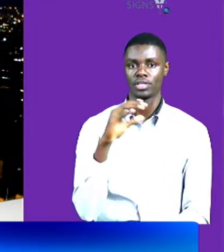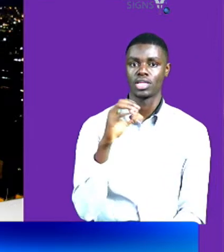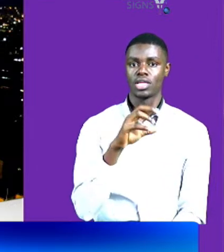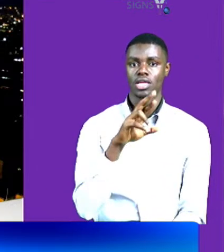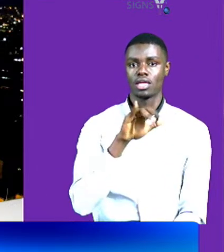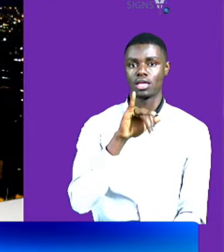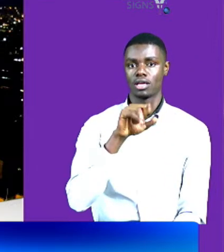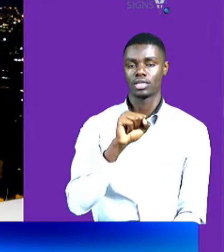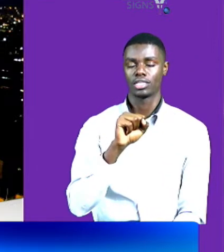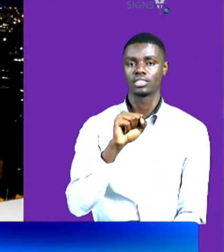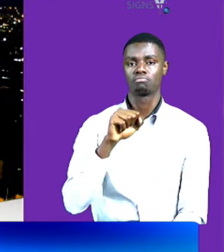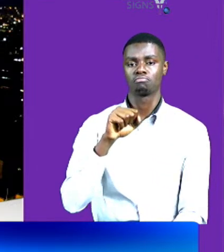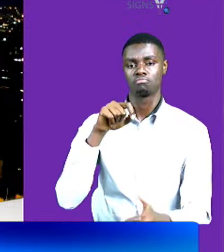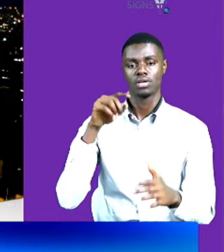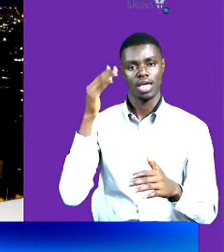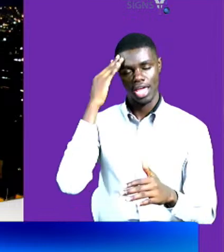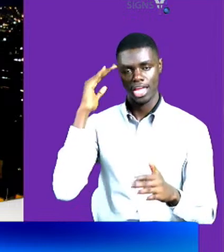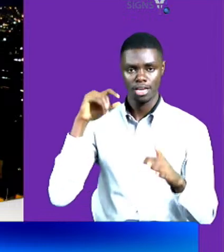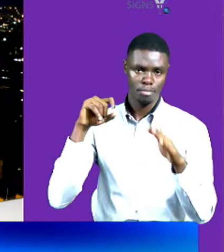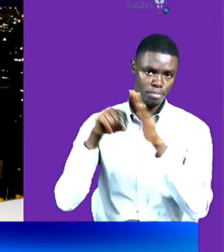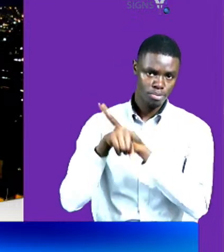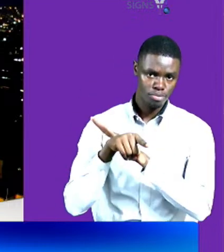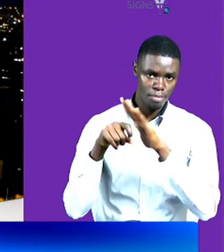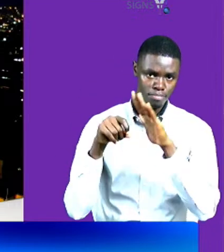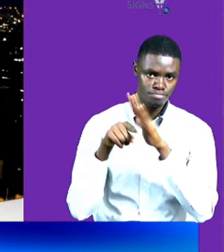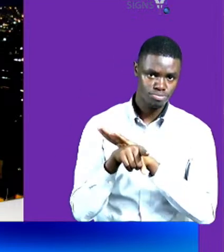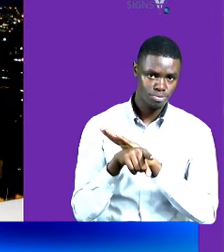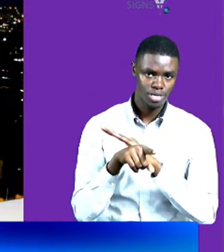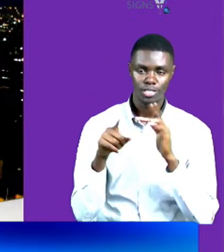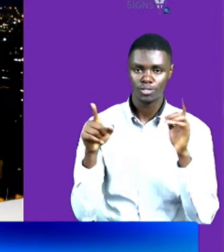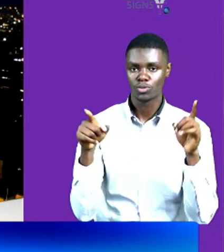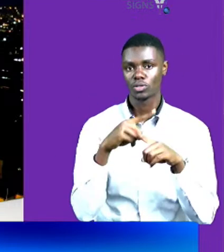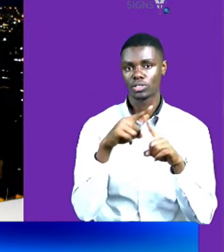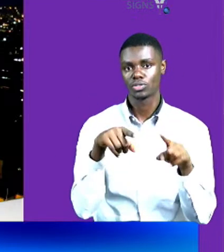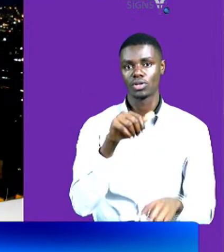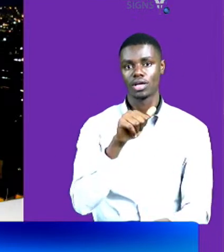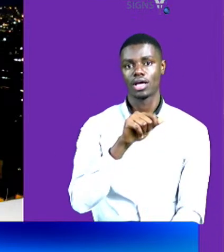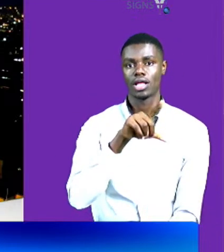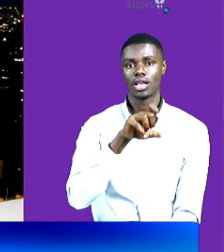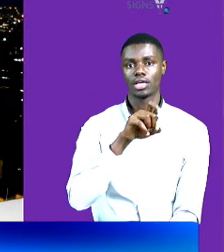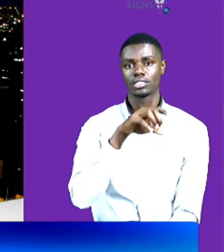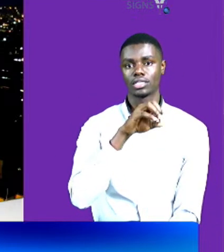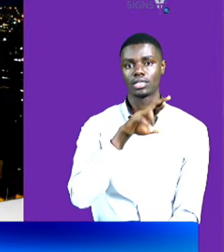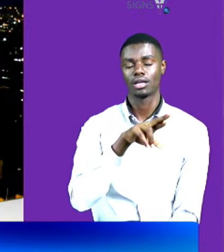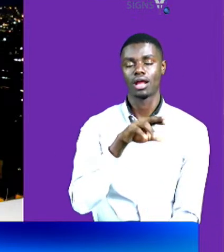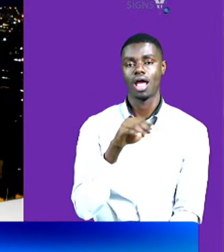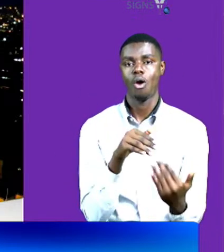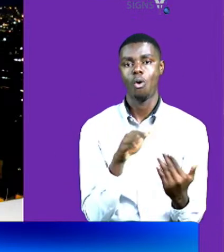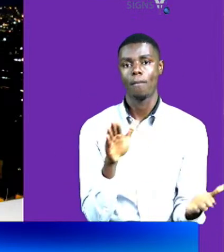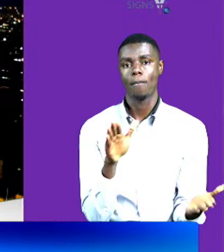Wood scored a hat-trick of goals to cancel out Alexander Isak's opener